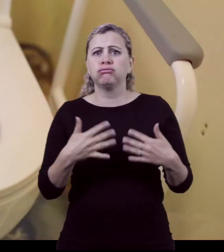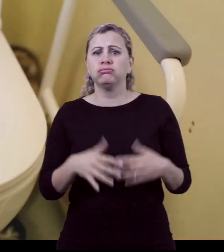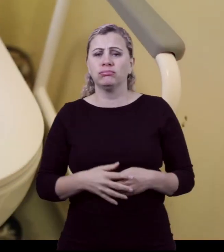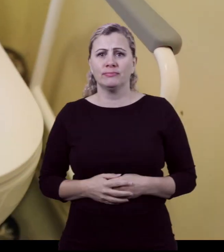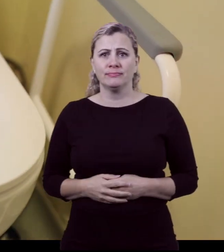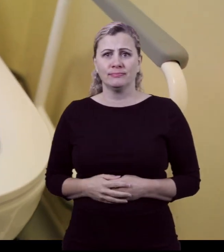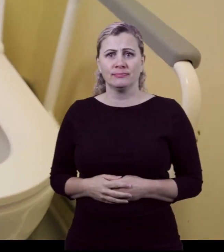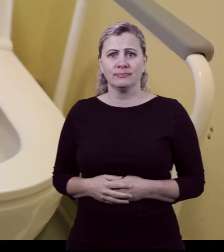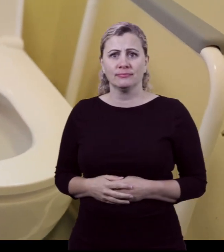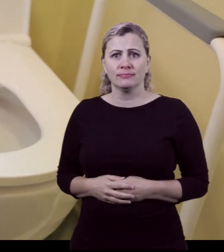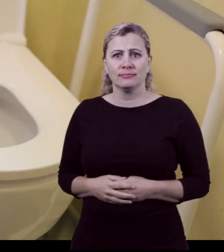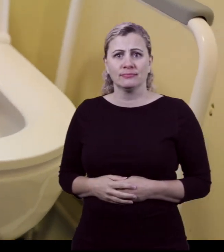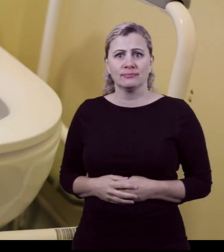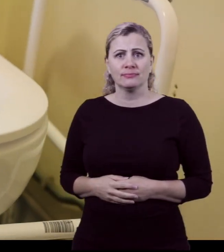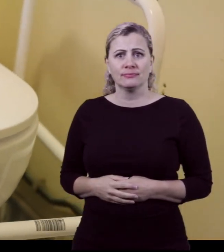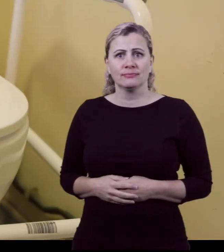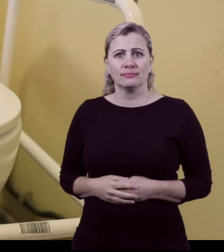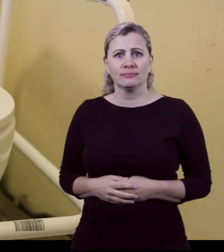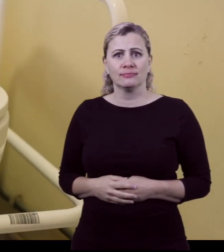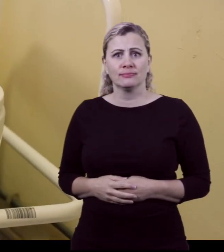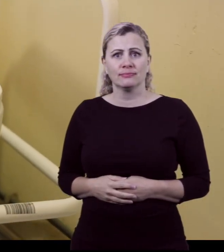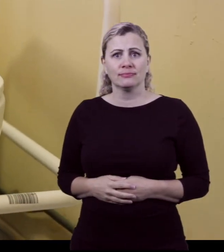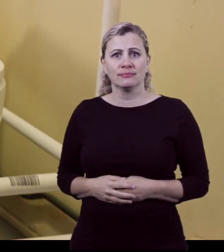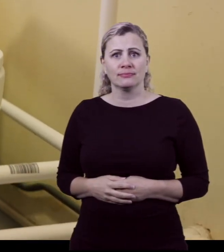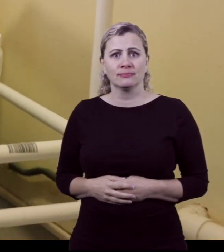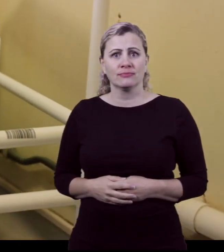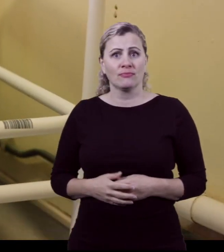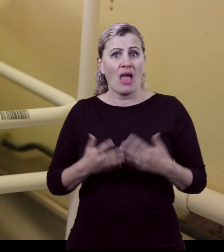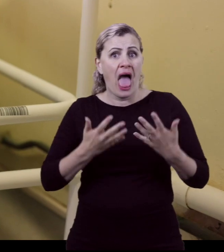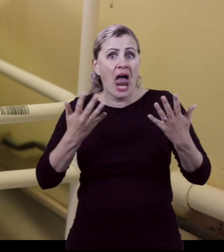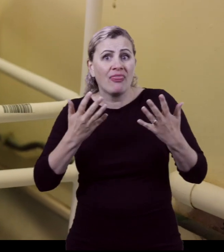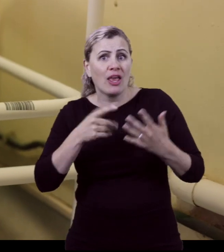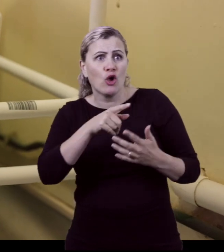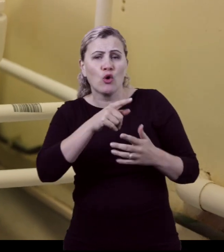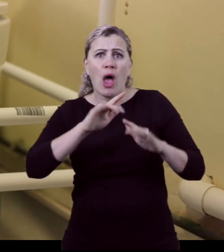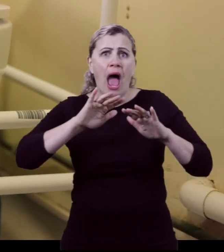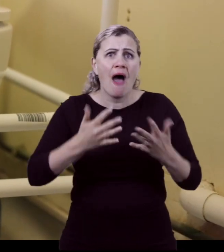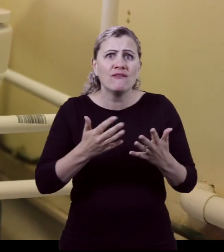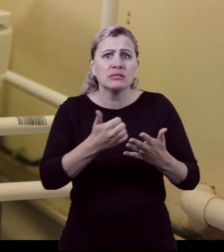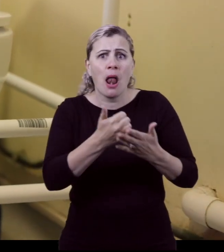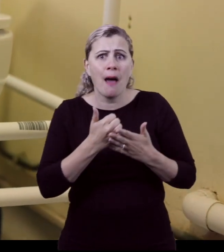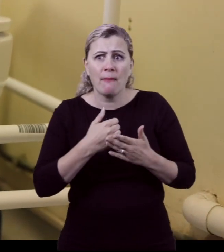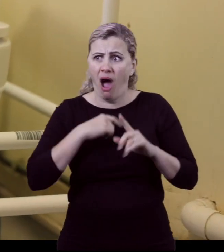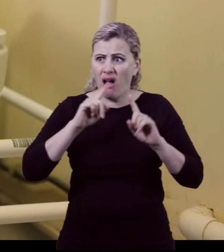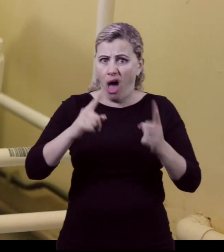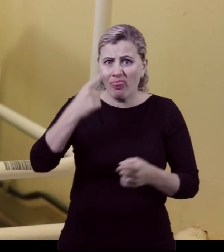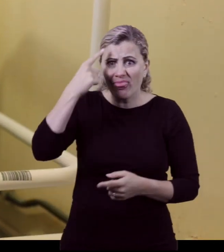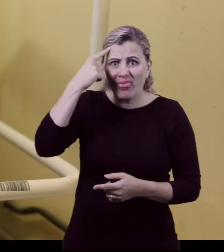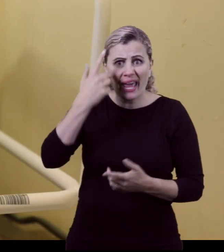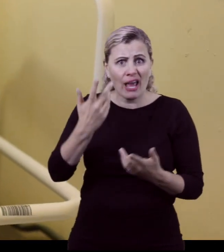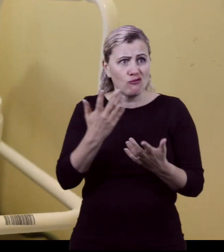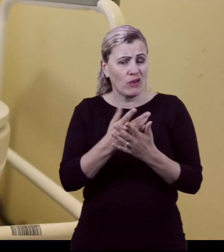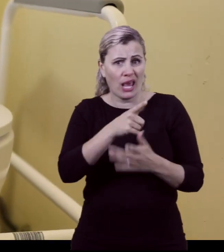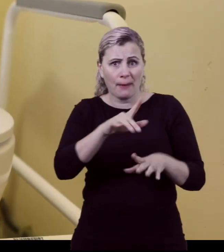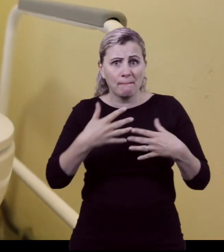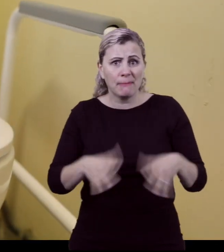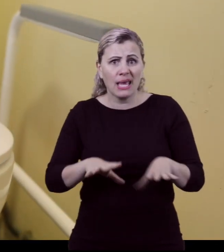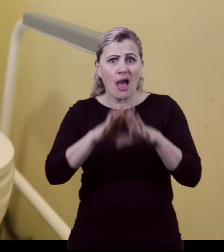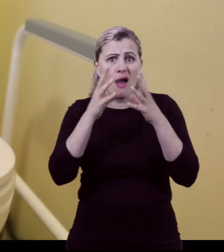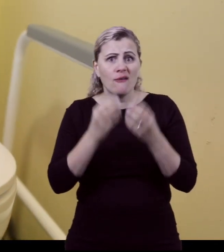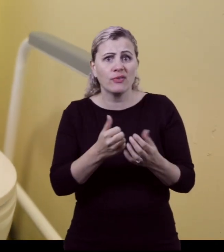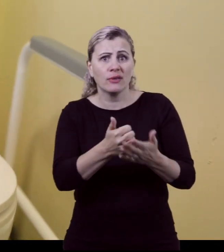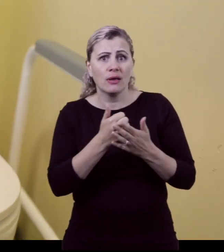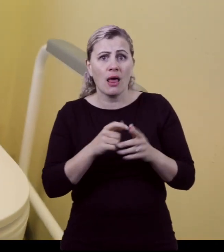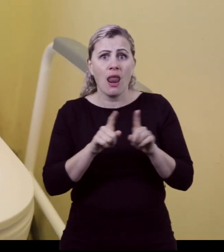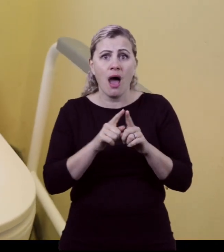toilet. So I'm still having help at the moment because about rails, you fit rails,